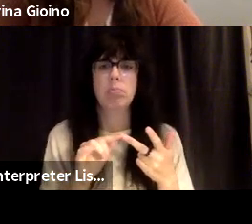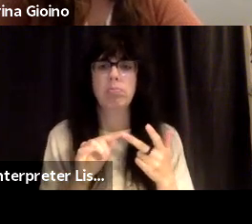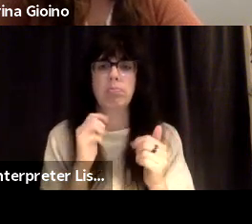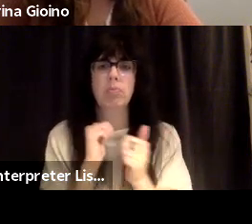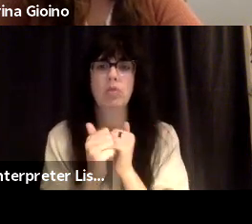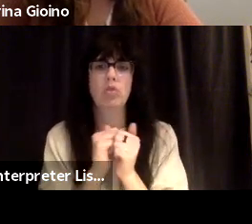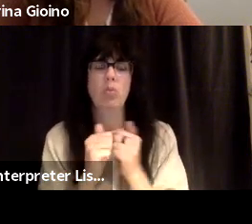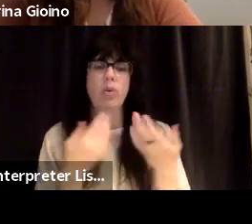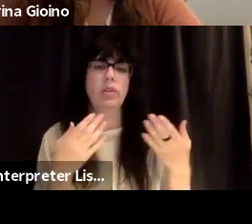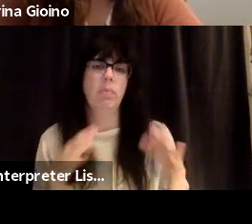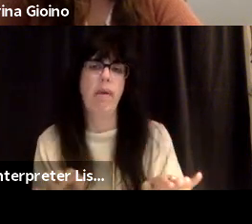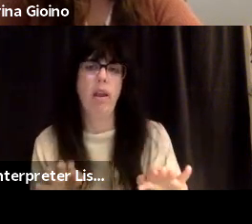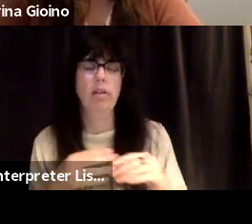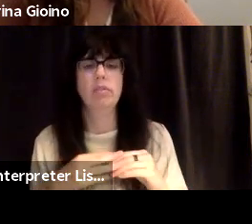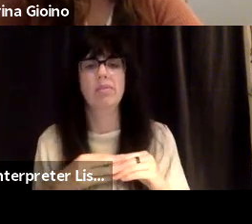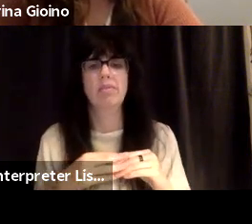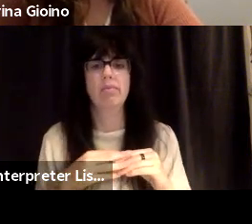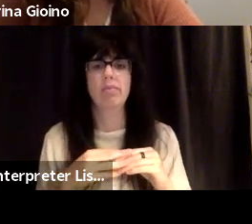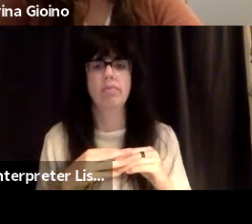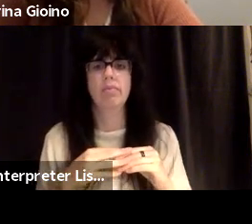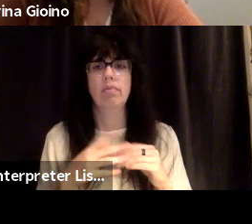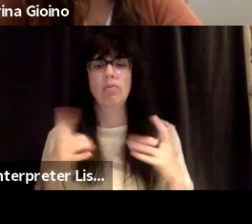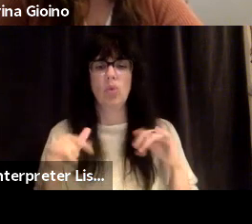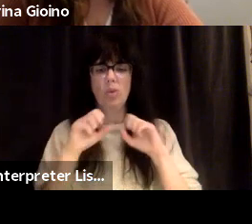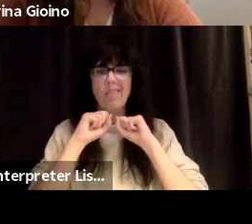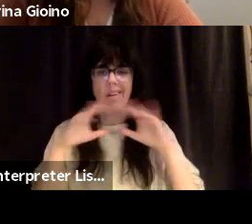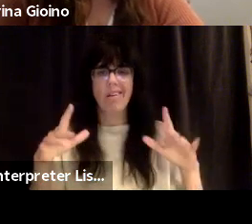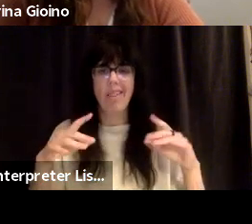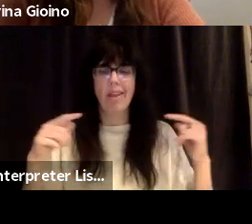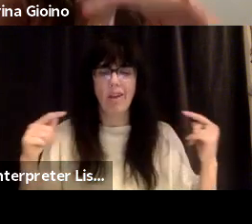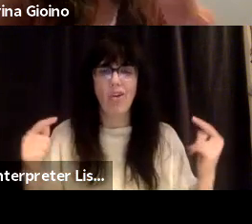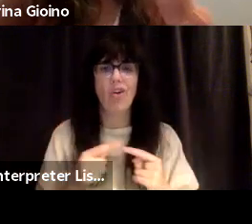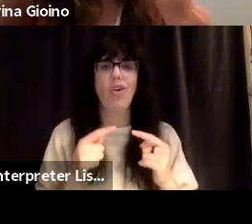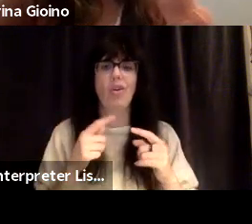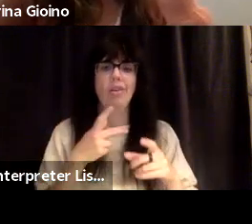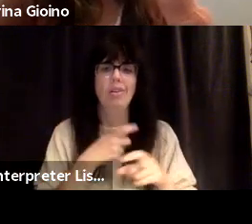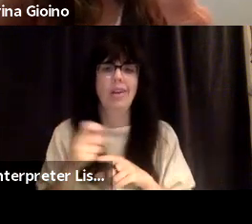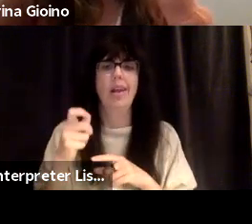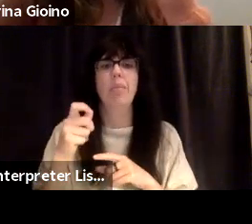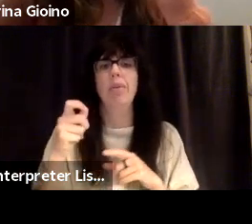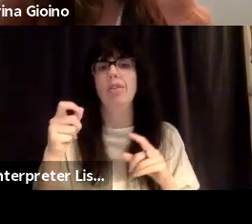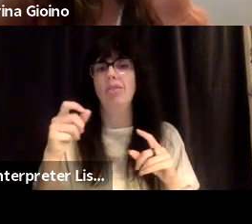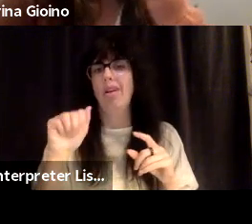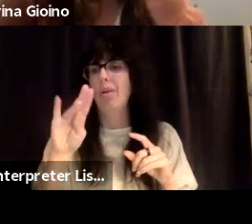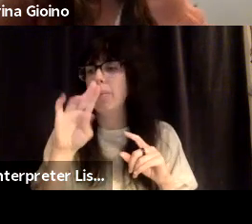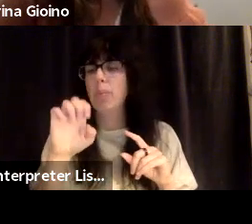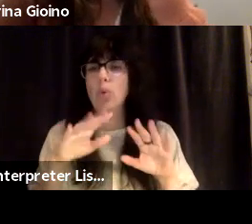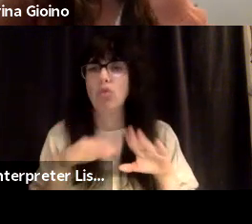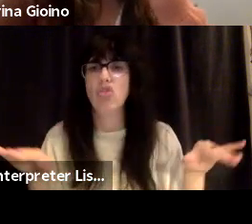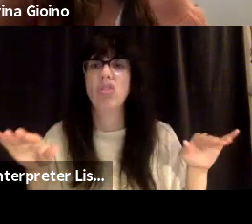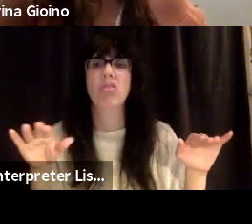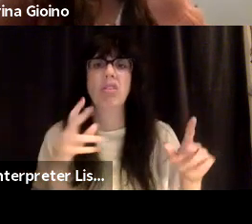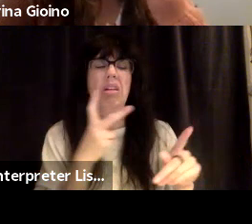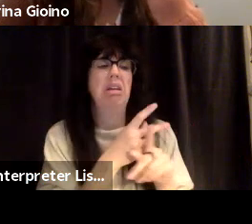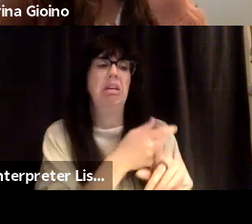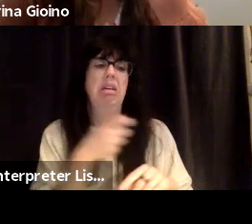betting. We've done nothing but hurt and damage and abuse our children, whether keeping them out of schools for the